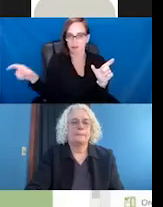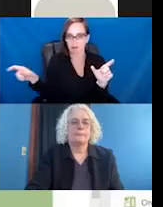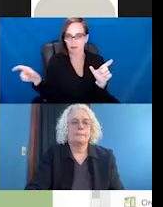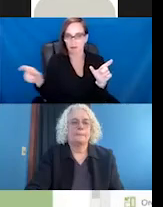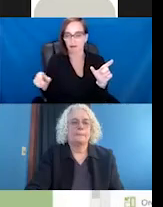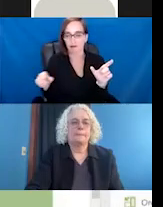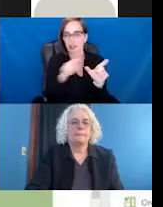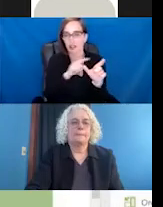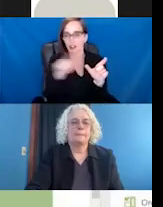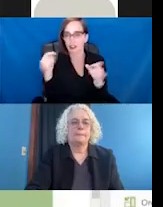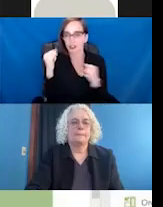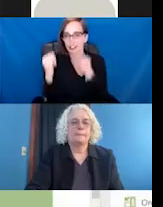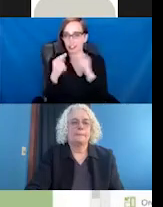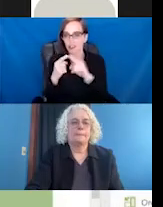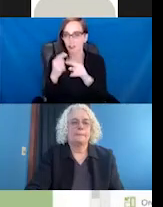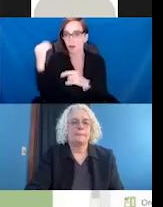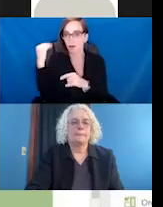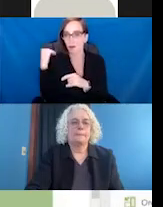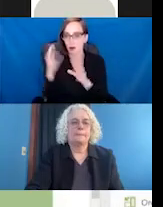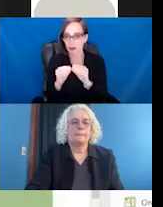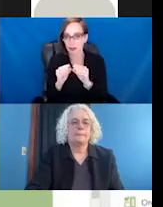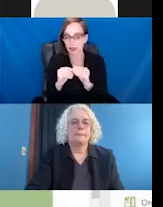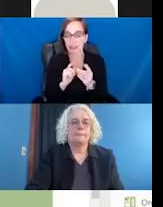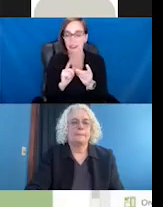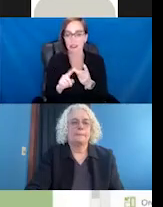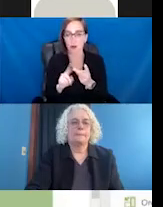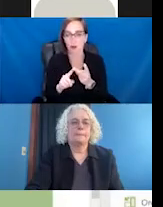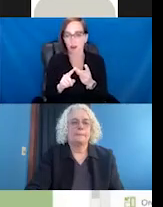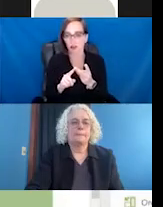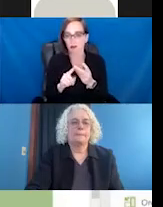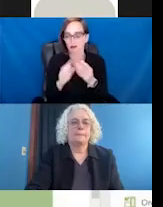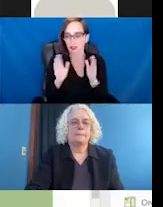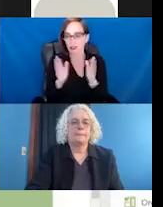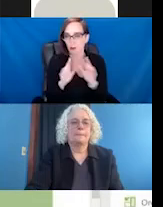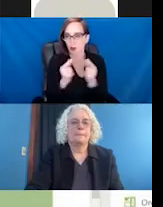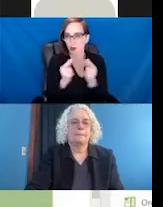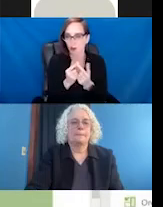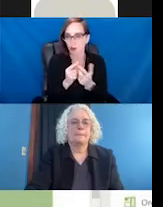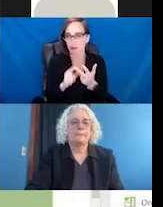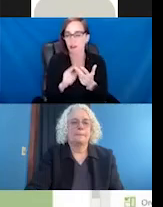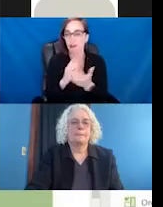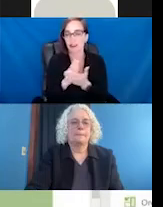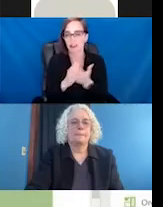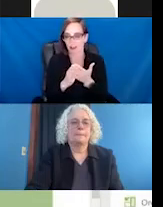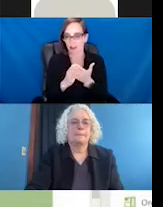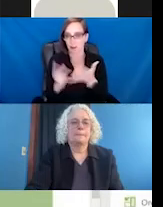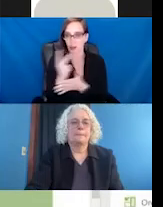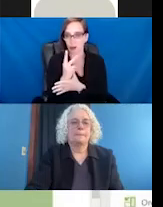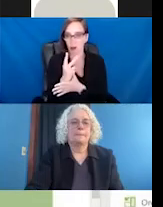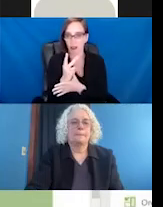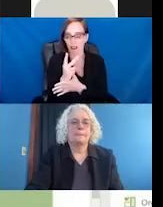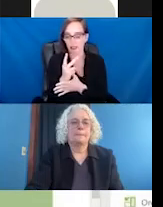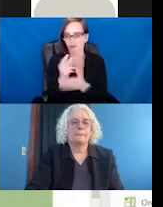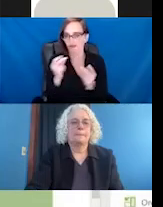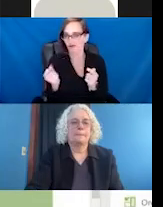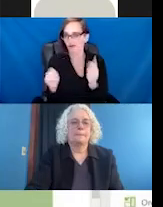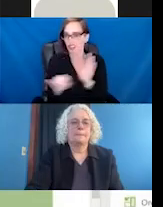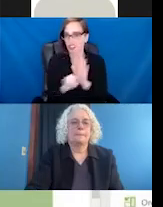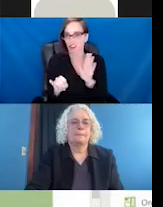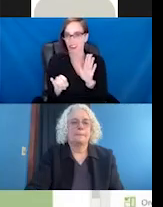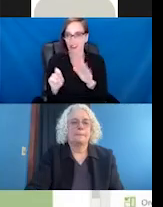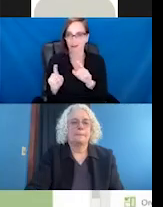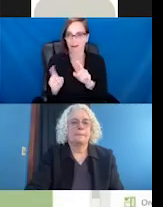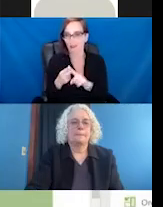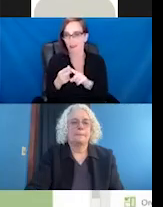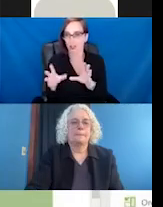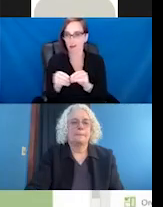from previous meetings in your small groups. There's some of your priorities that came out on day one. So, if